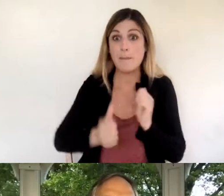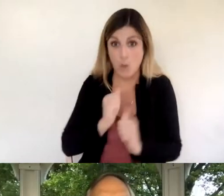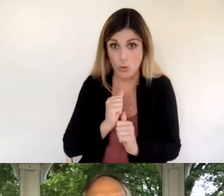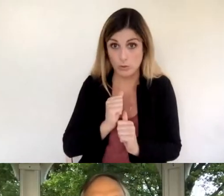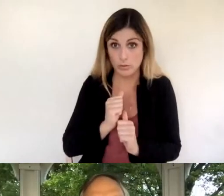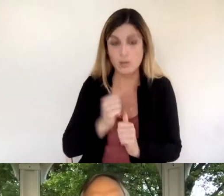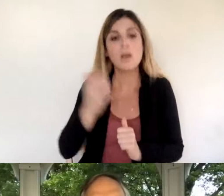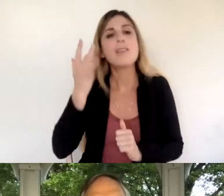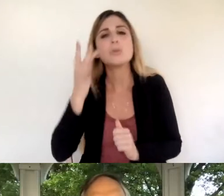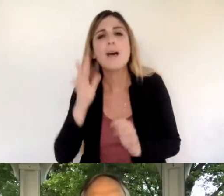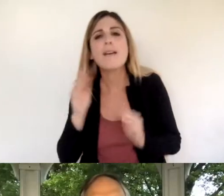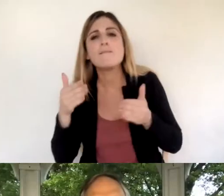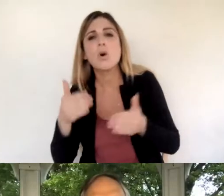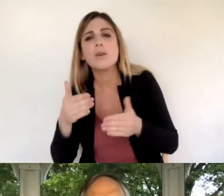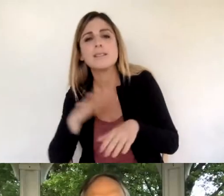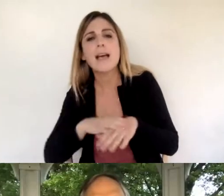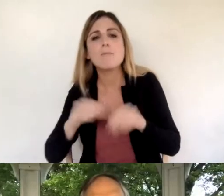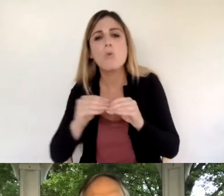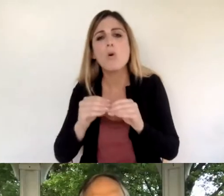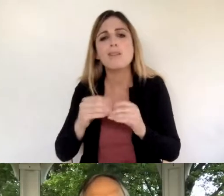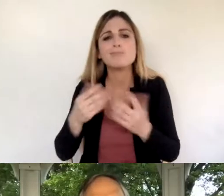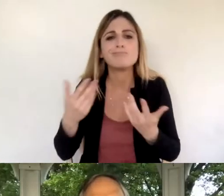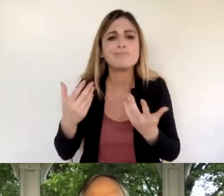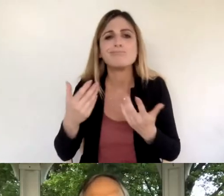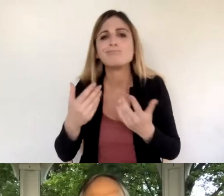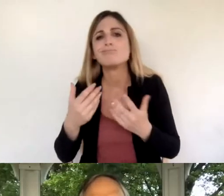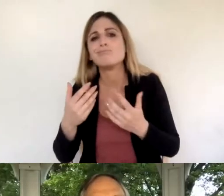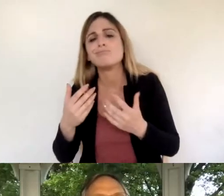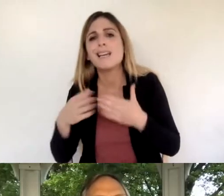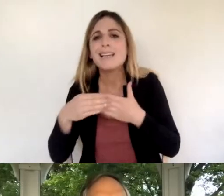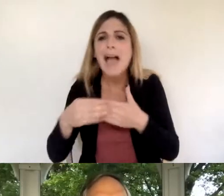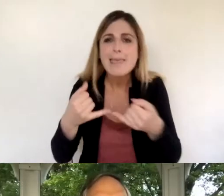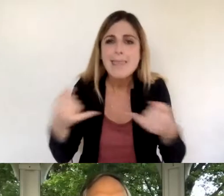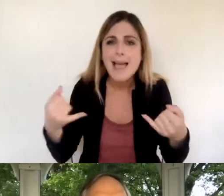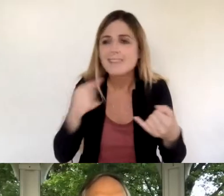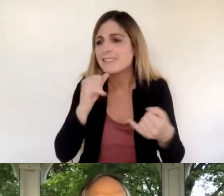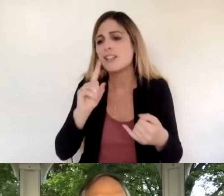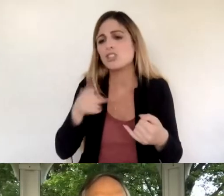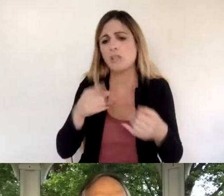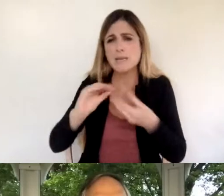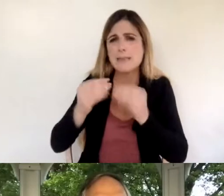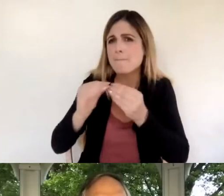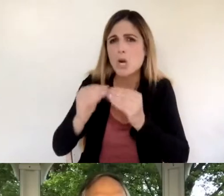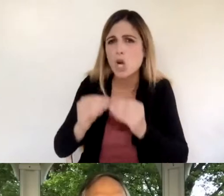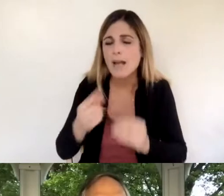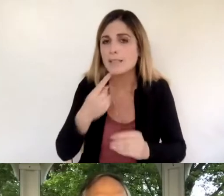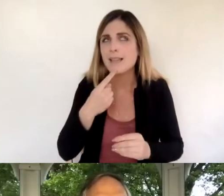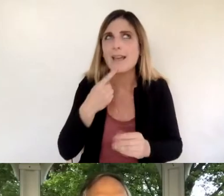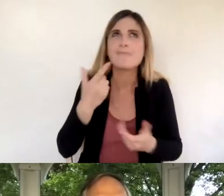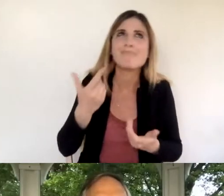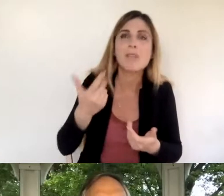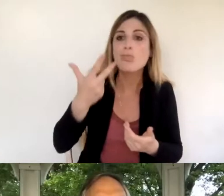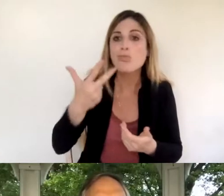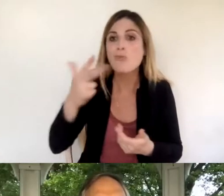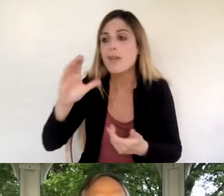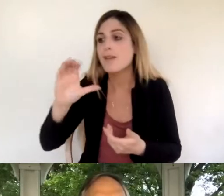that's why I focus on these more practical guidelines. That's why I, instead of focusing on a number, I say eat 3 cups per day of